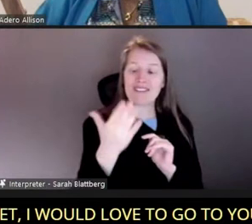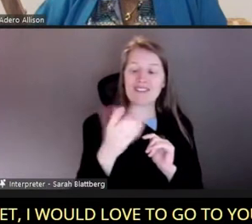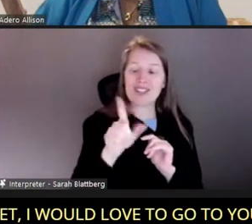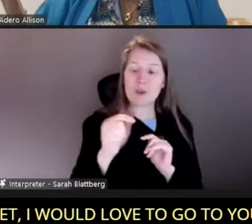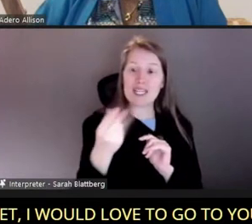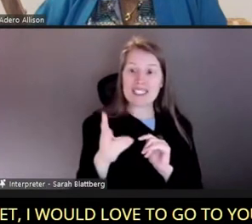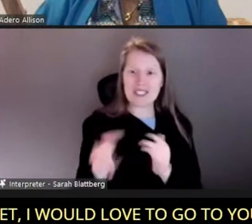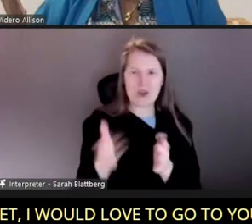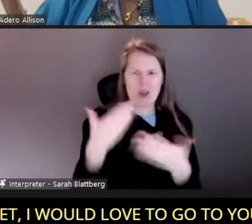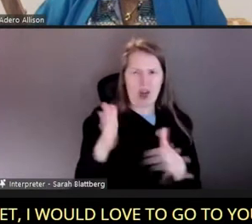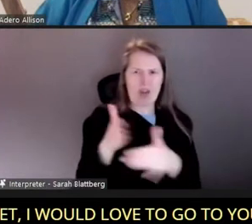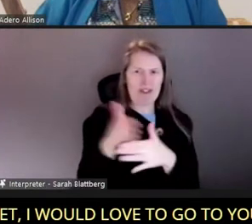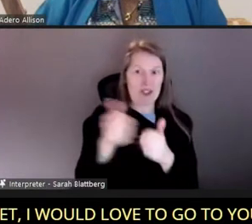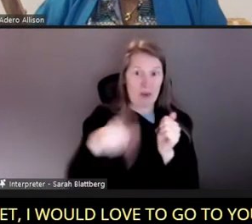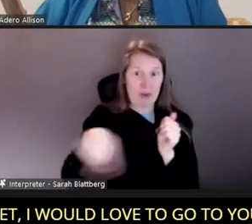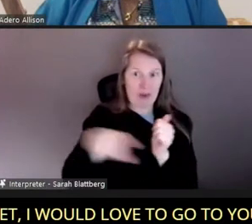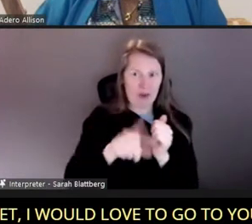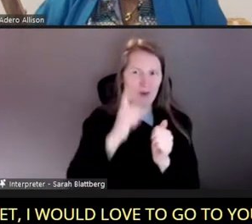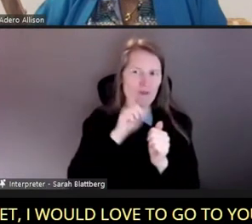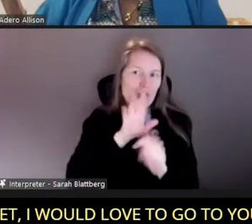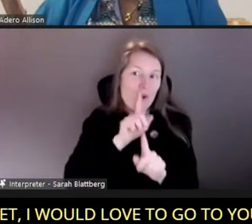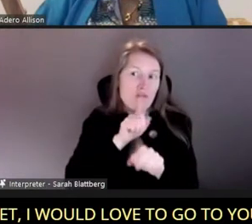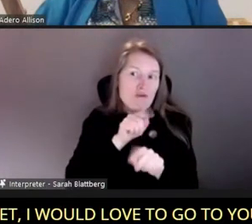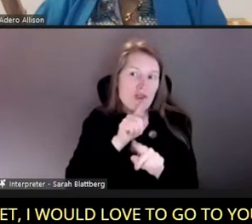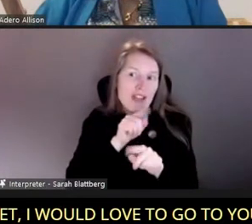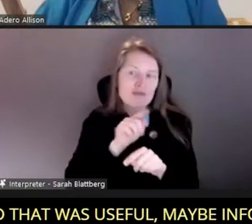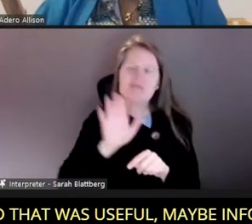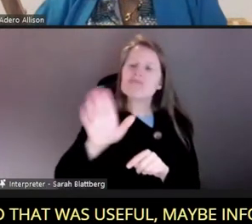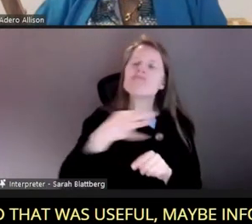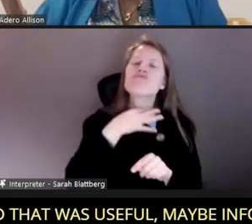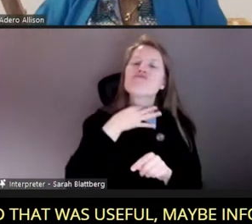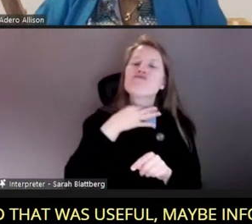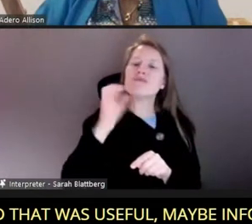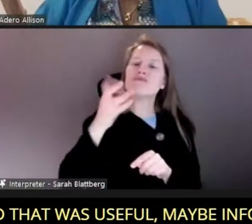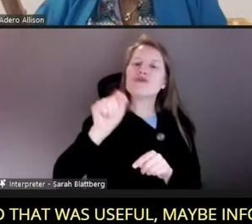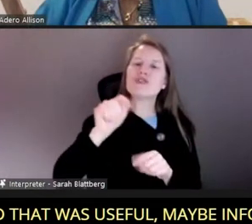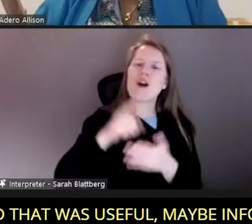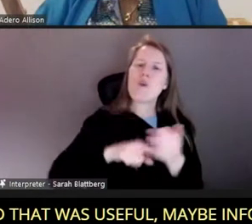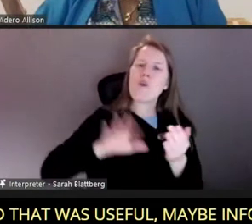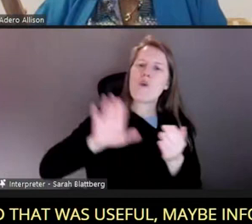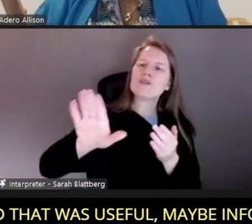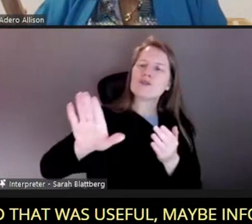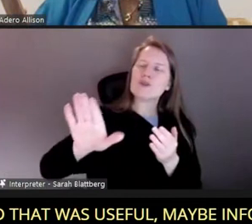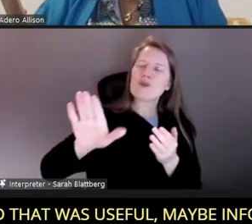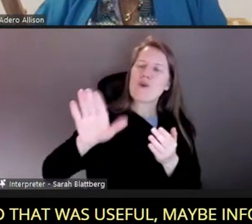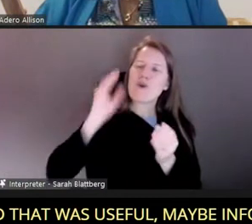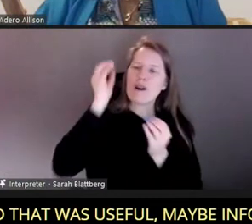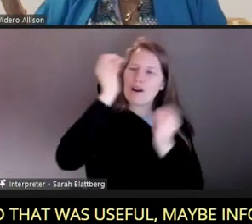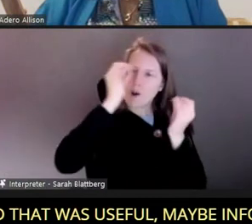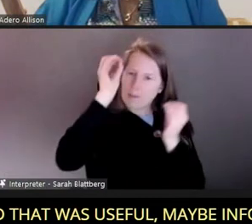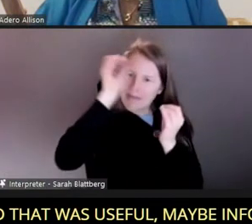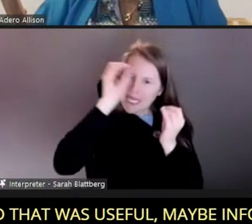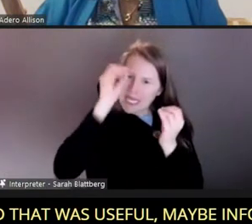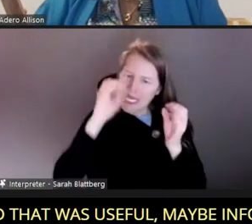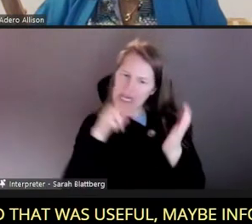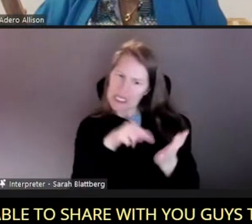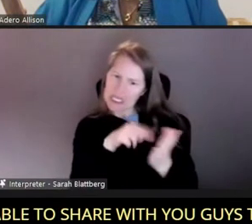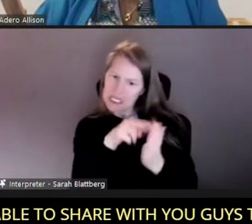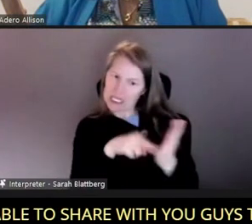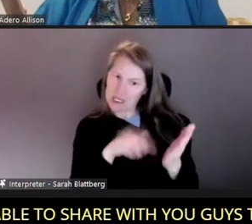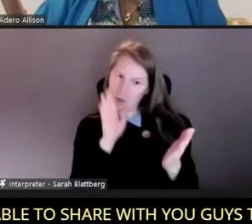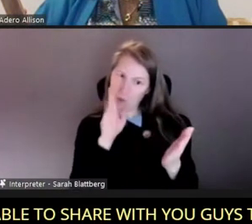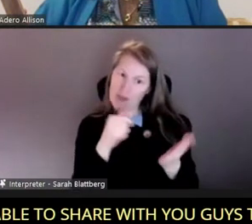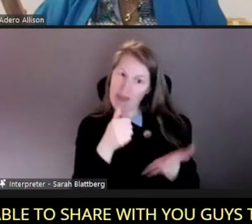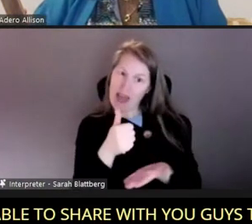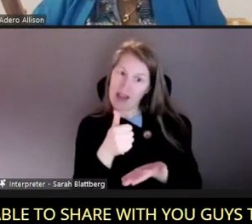a reaction. Would love to hear about your thoughts on the information that was presented and whether you think that would have improved